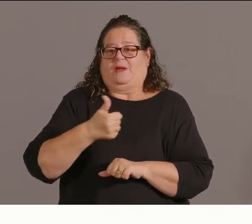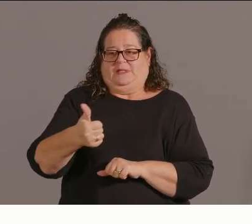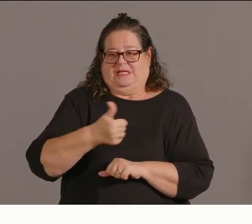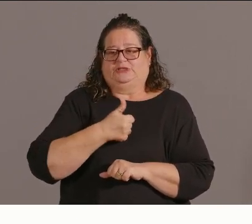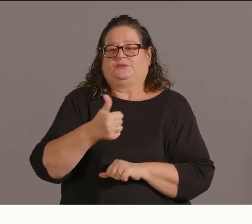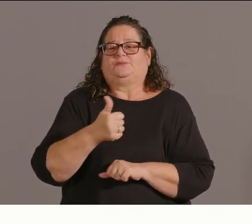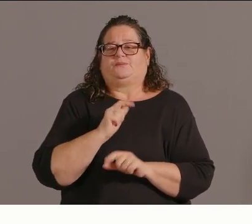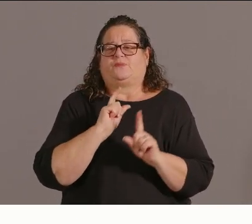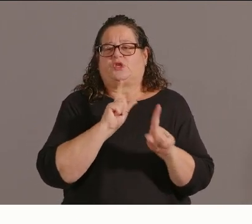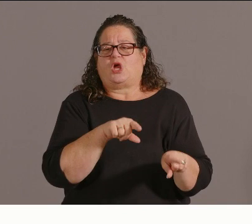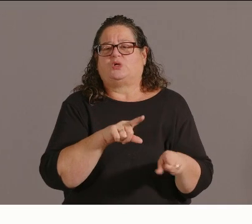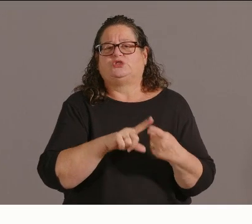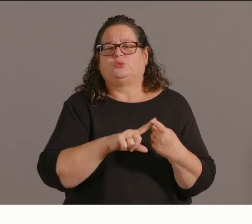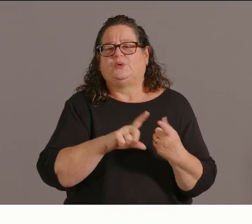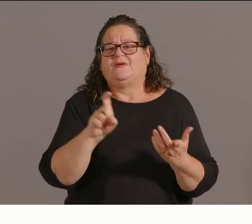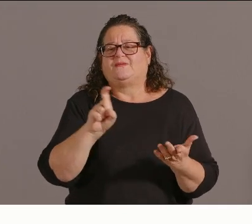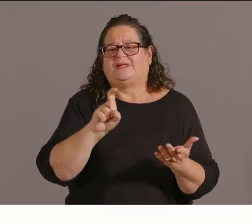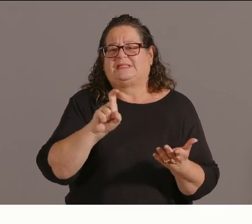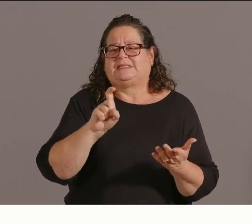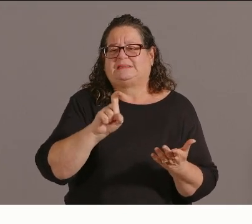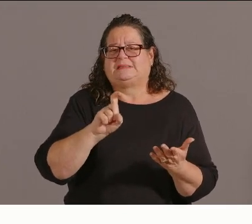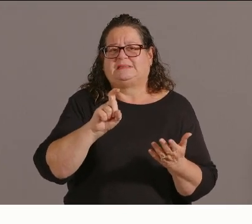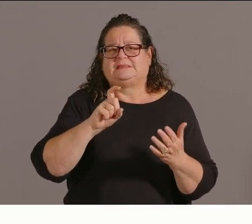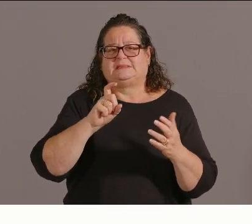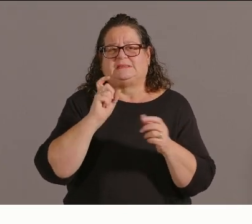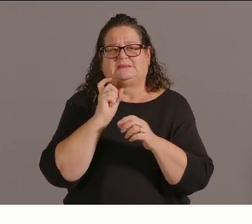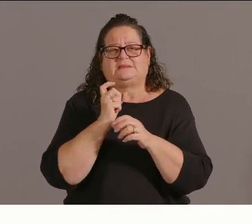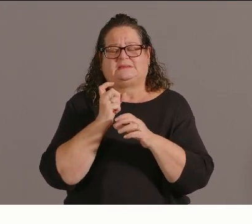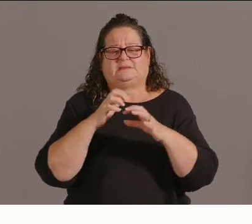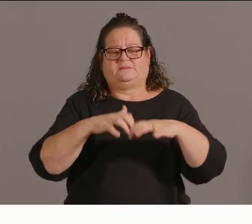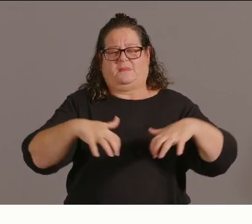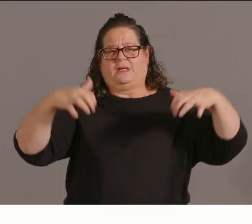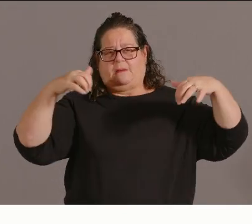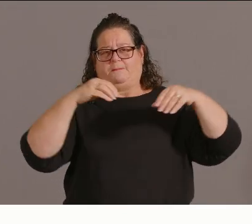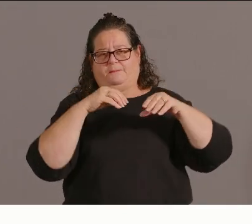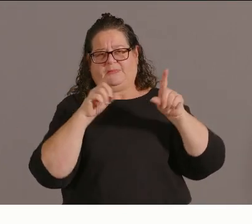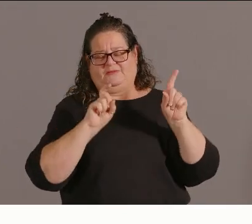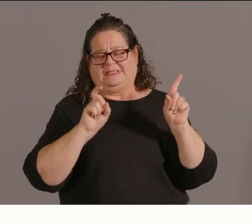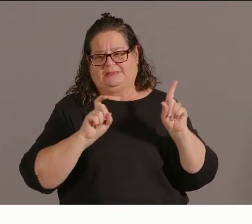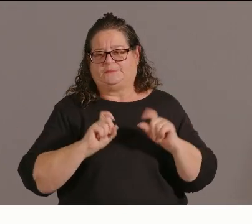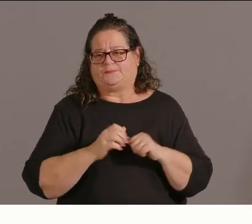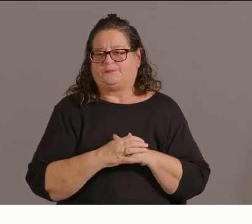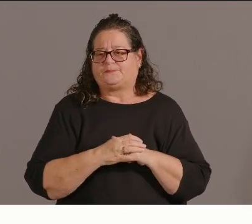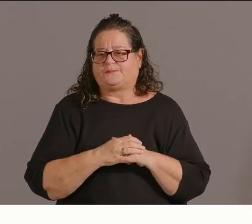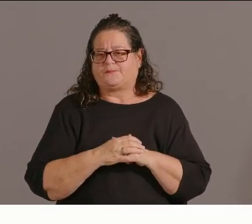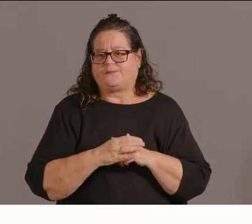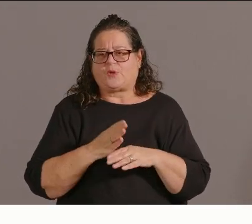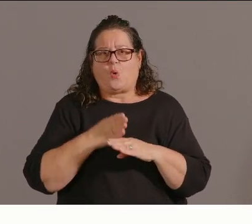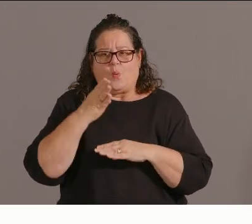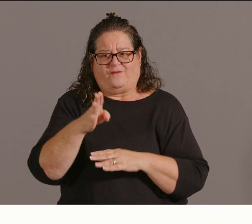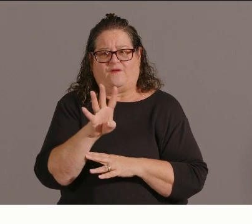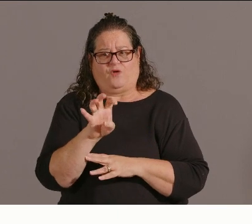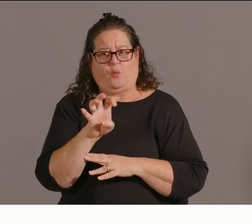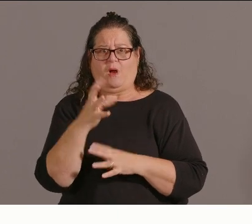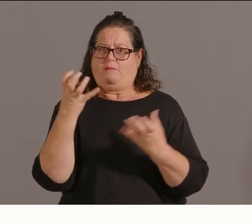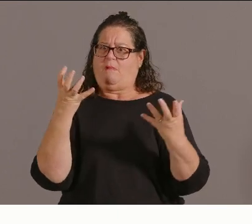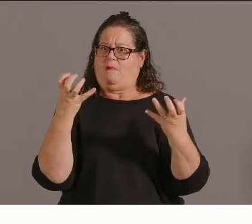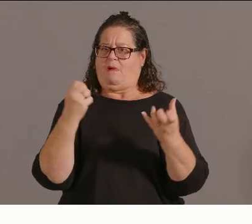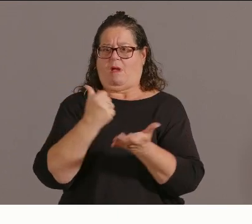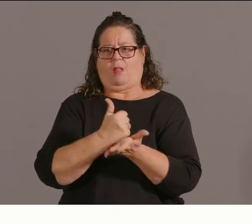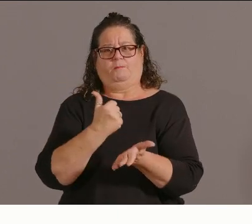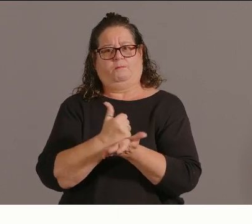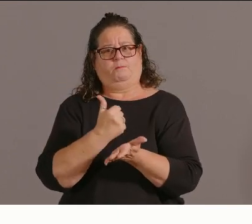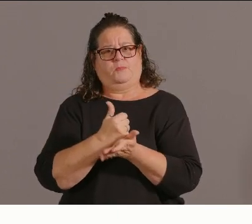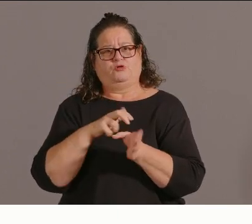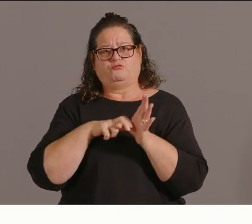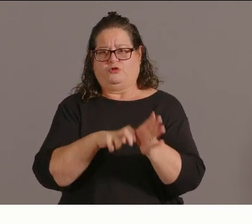Municipal vaccination site. We had over 400 people take us up on that, and we vaccinated them at